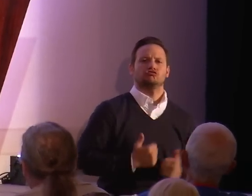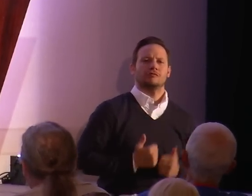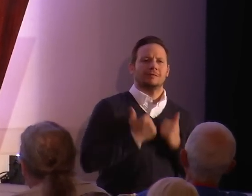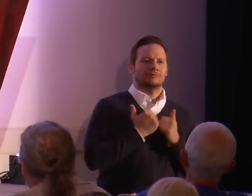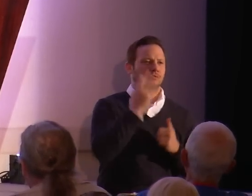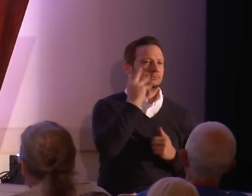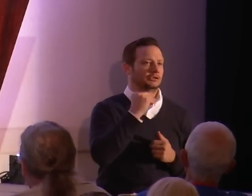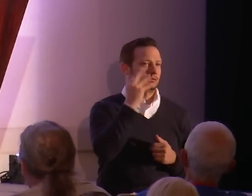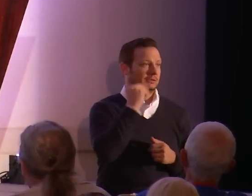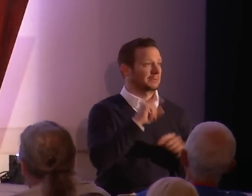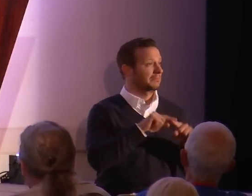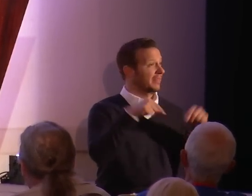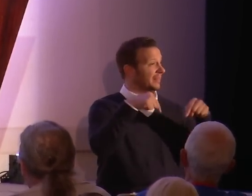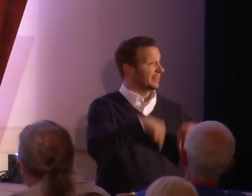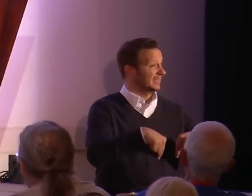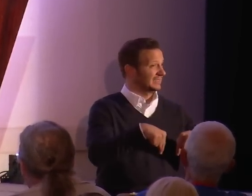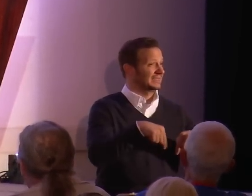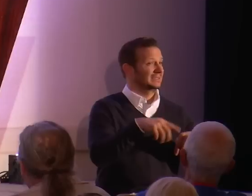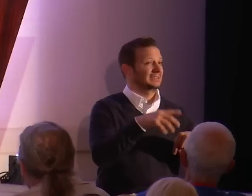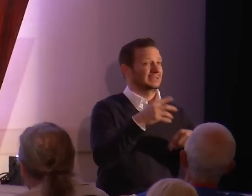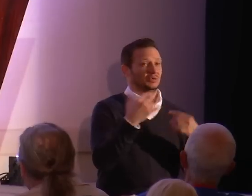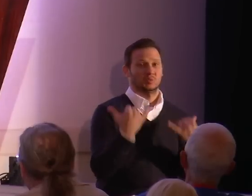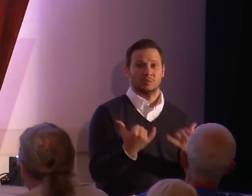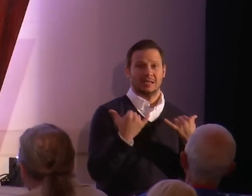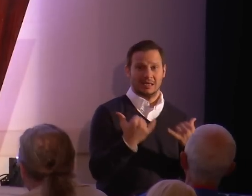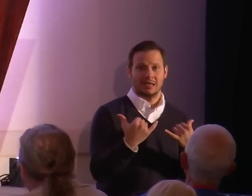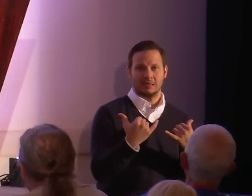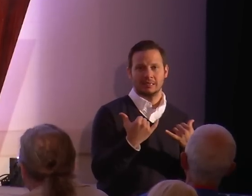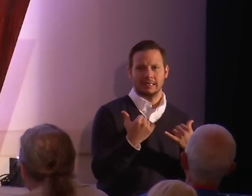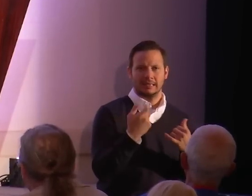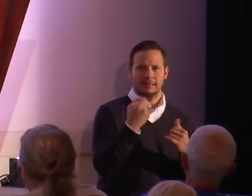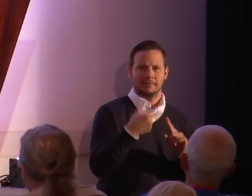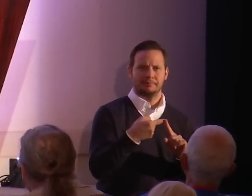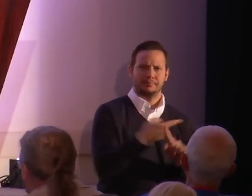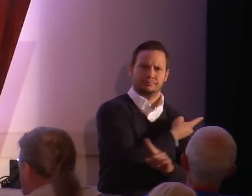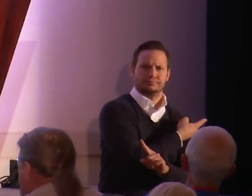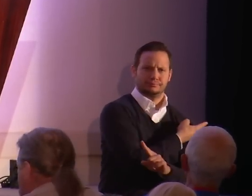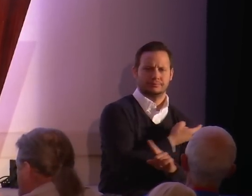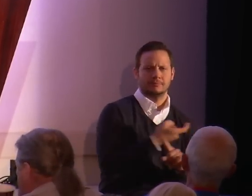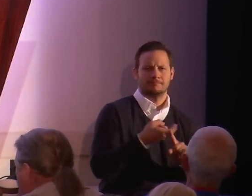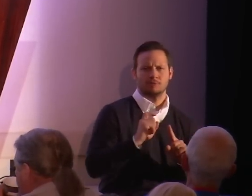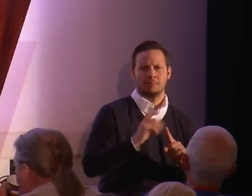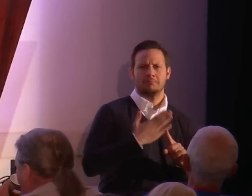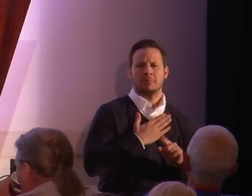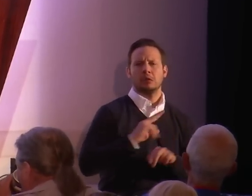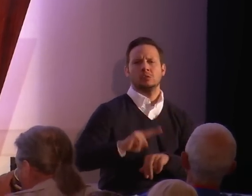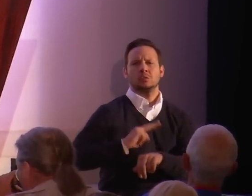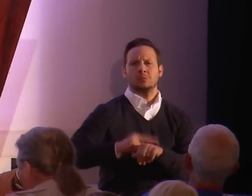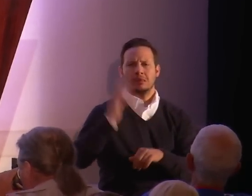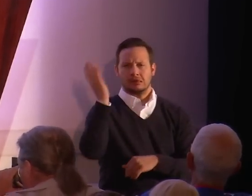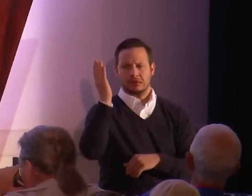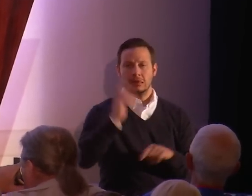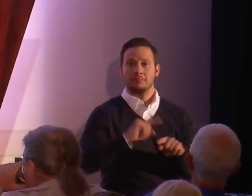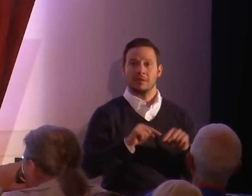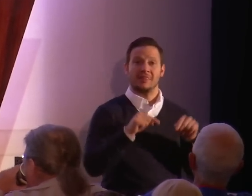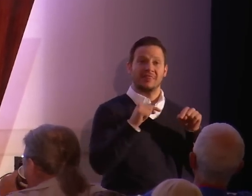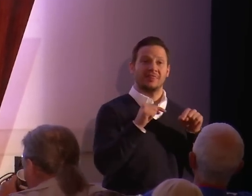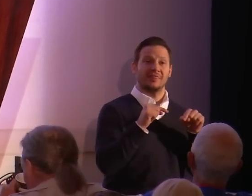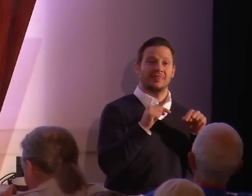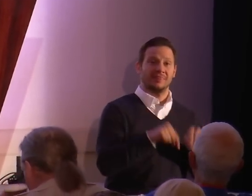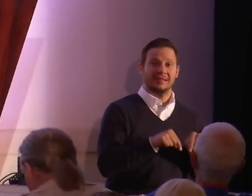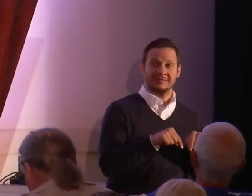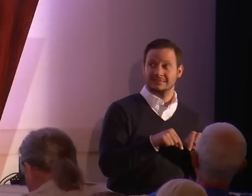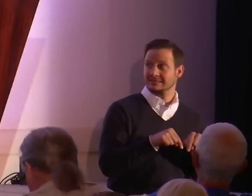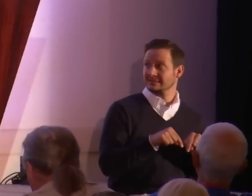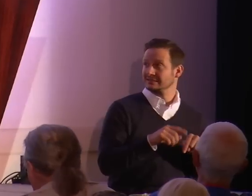But this and what I'm going to be talking about today is a definite departure from that. So again, keep in mind that this gig was never part of the